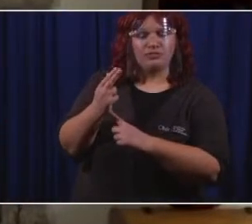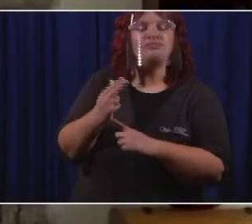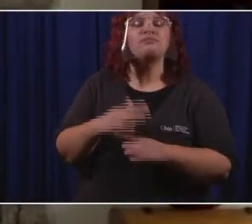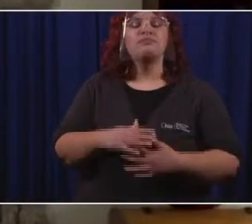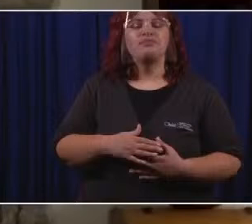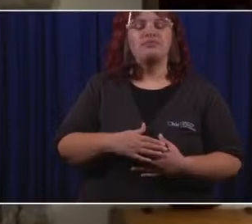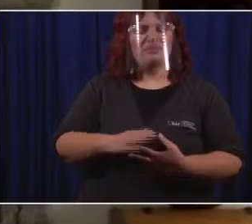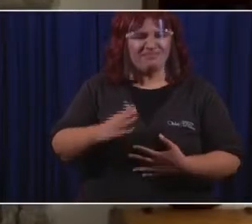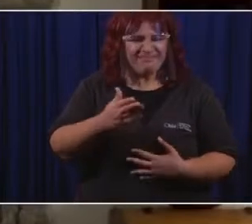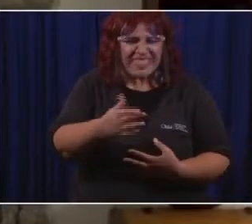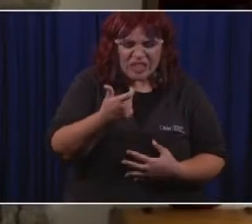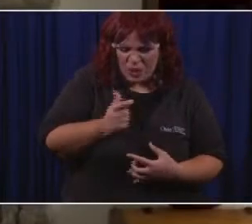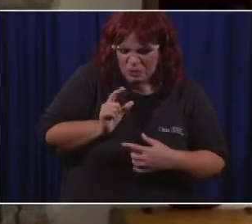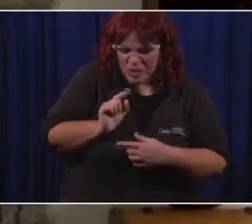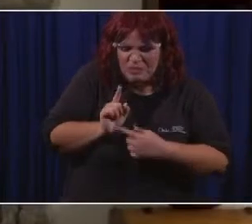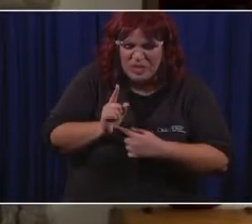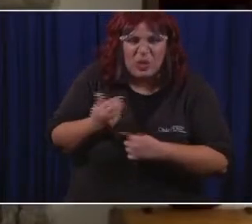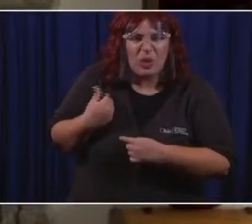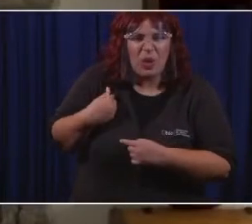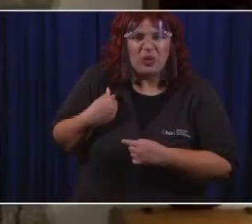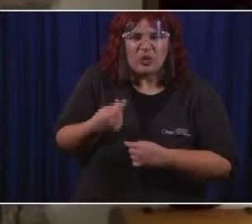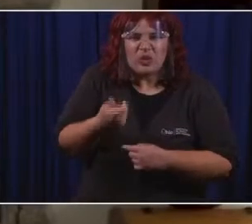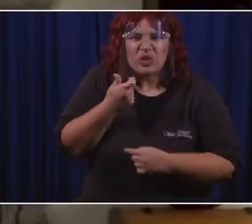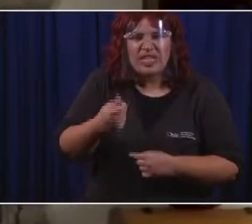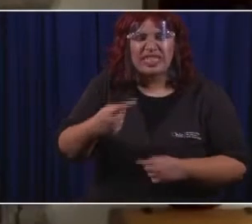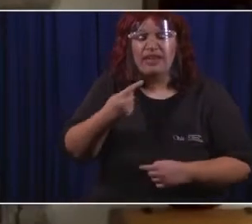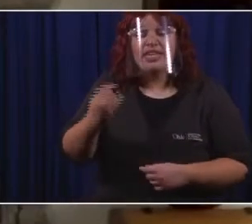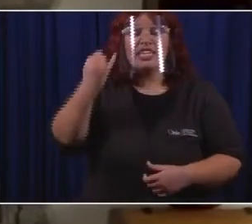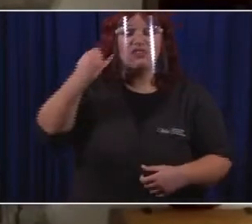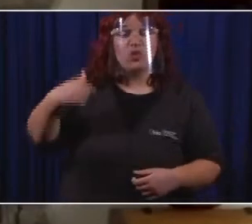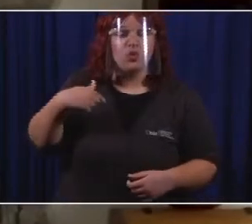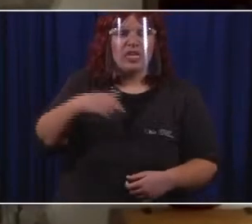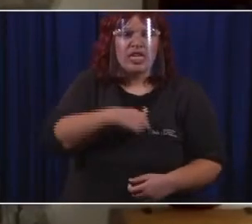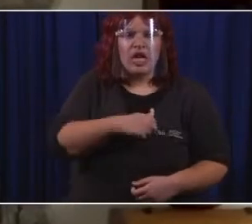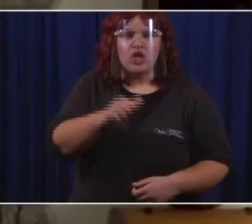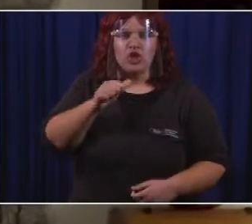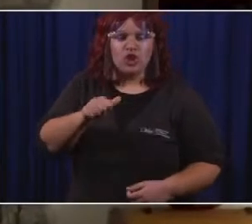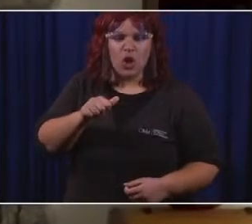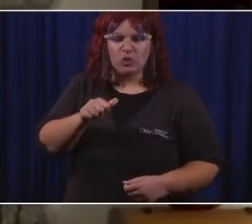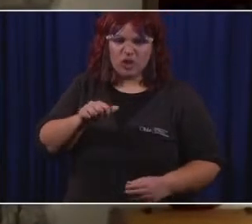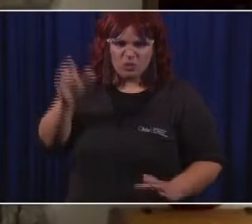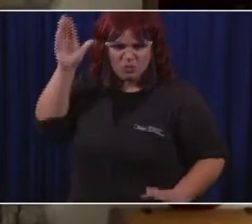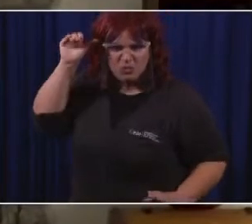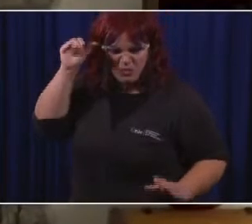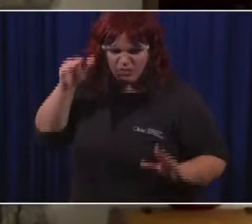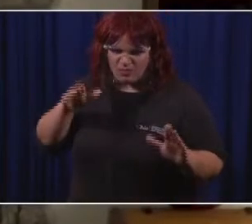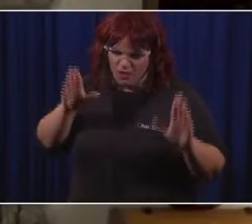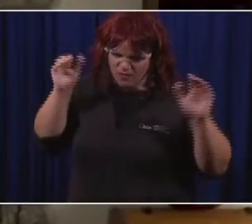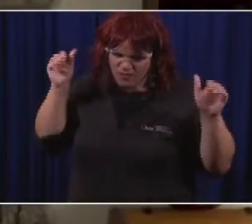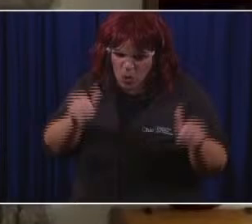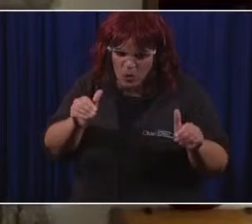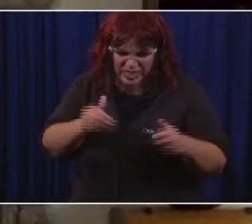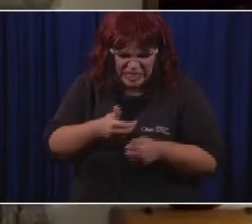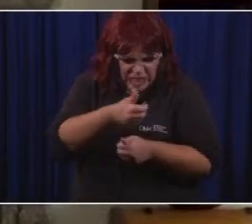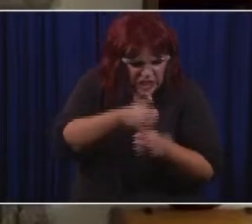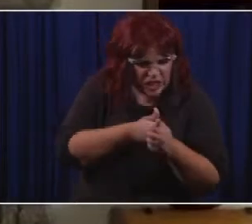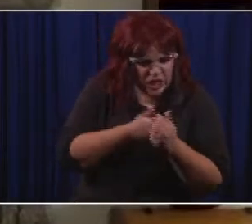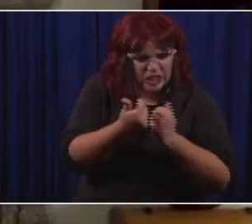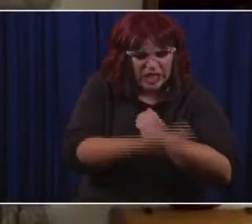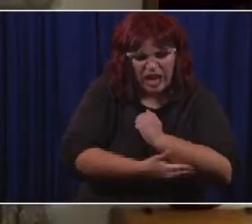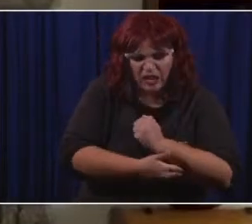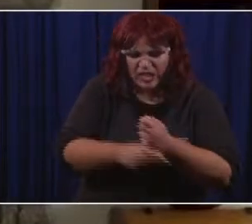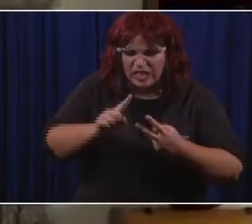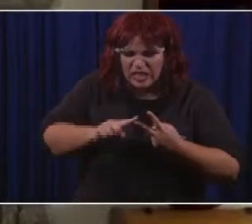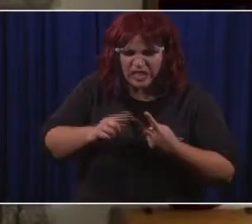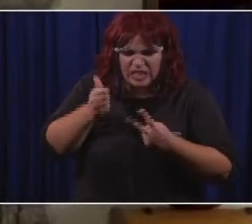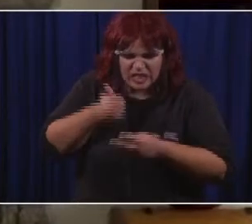if we don't fight this county by county, village by village, we will one way or another be shut down because spread will be so bad. So at what point will